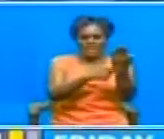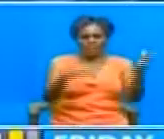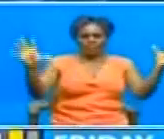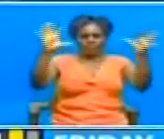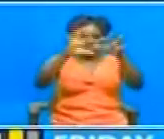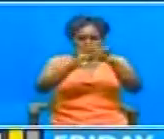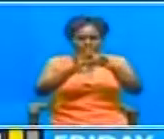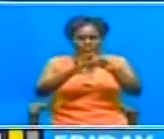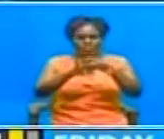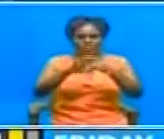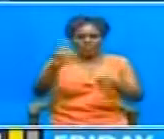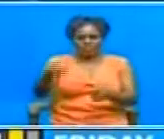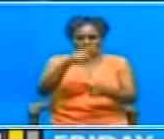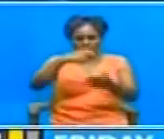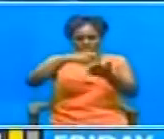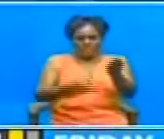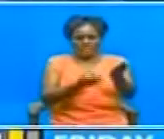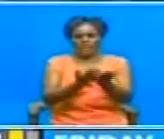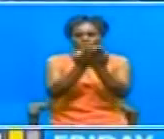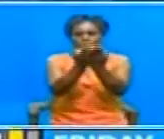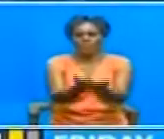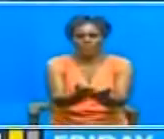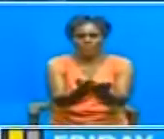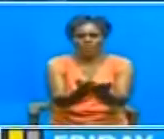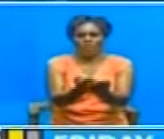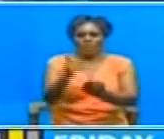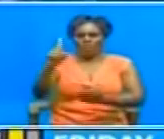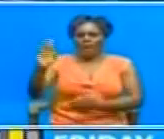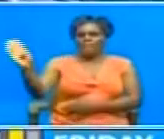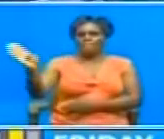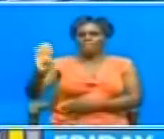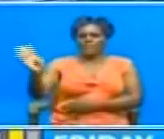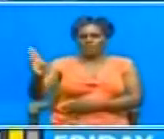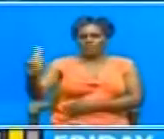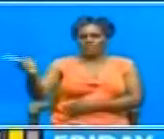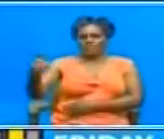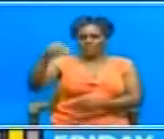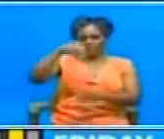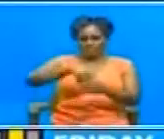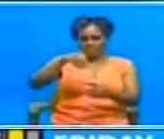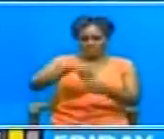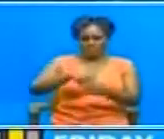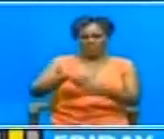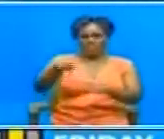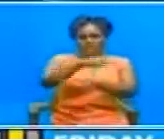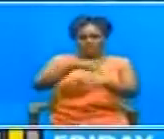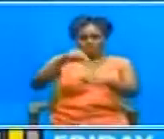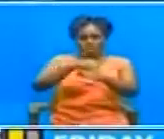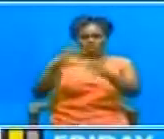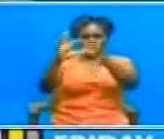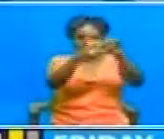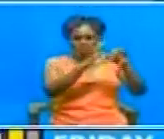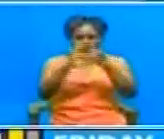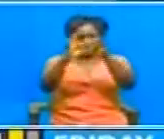with irregularities in awarding a tender valued at 1 billion shillings at the Ministry of Interior and National Coordination.